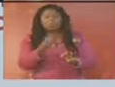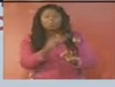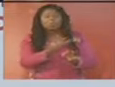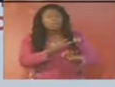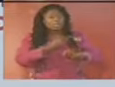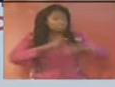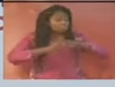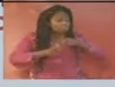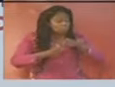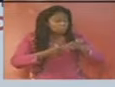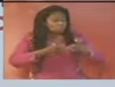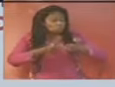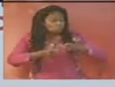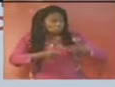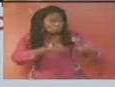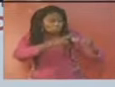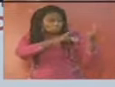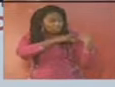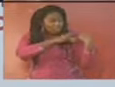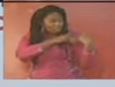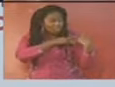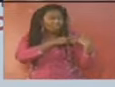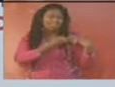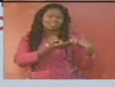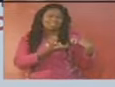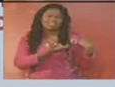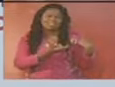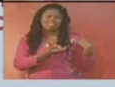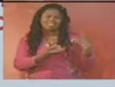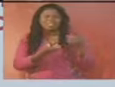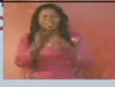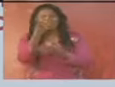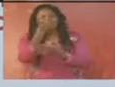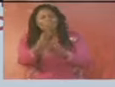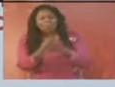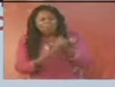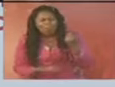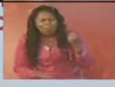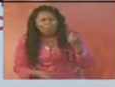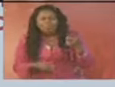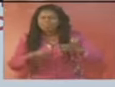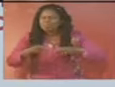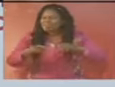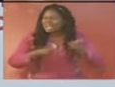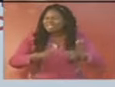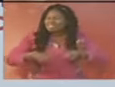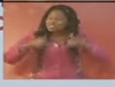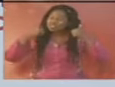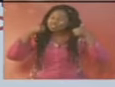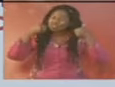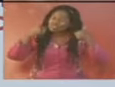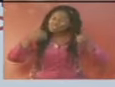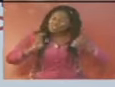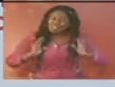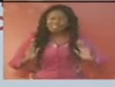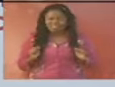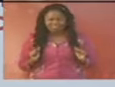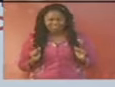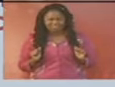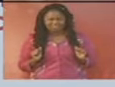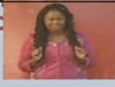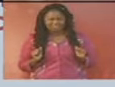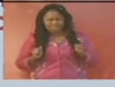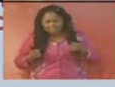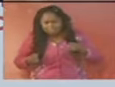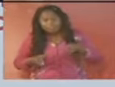like a train line, one next to each other without intersecting. That's what a parallel healthcare system